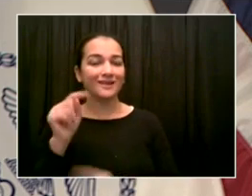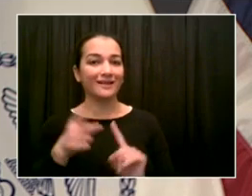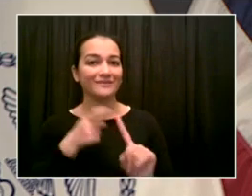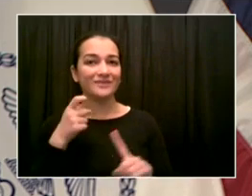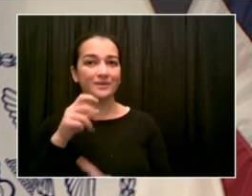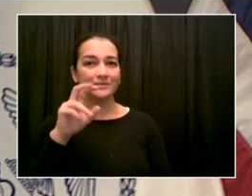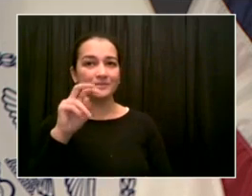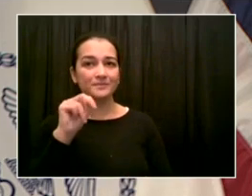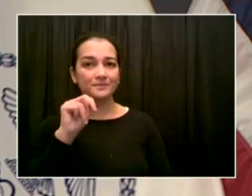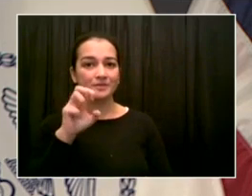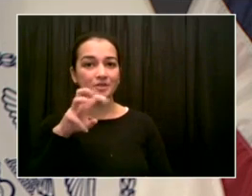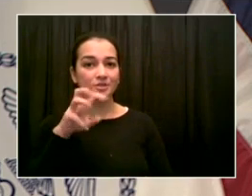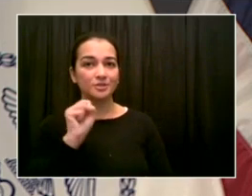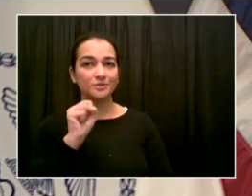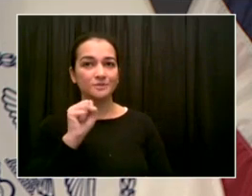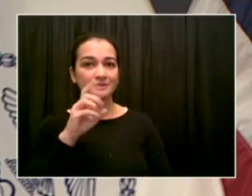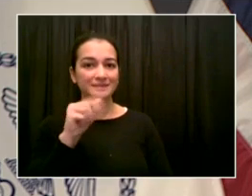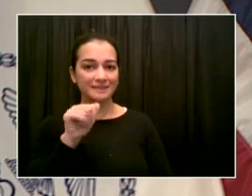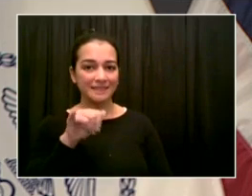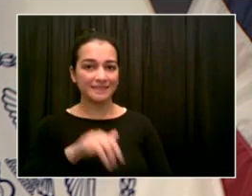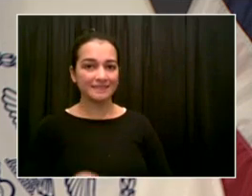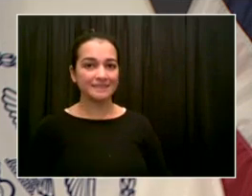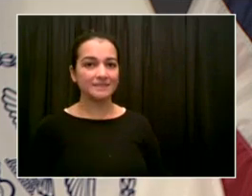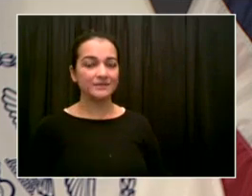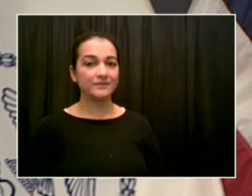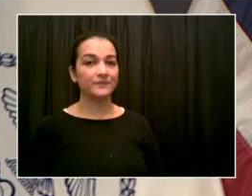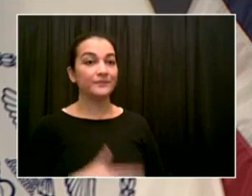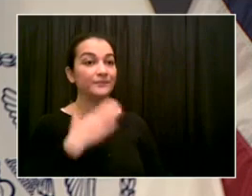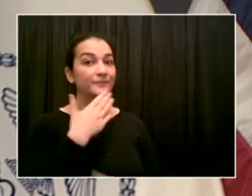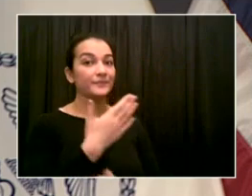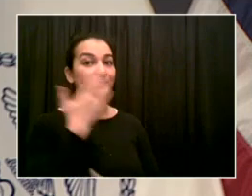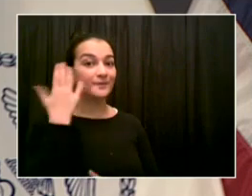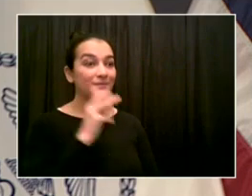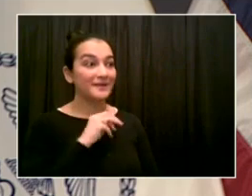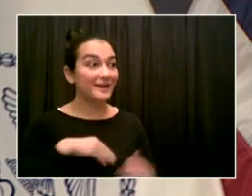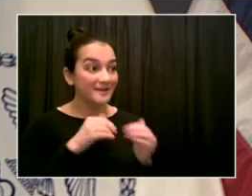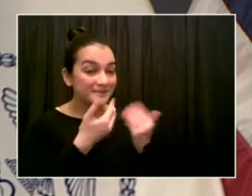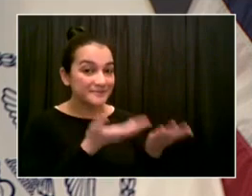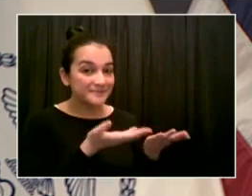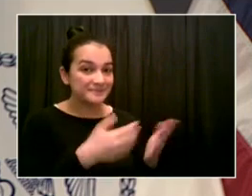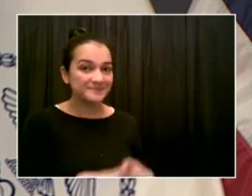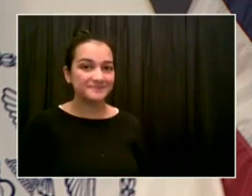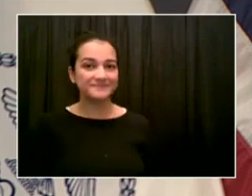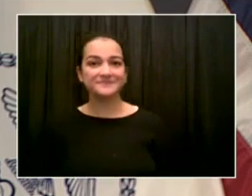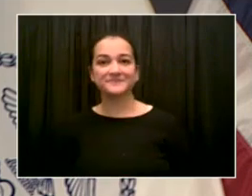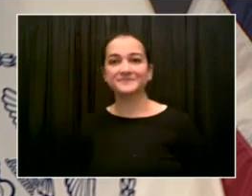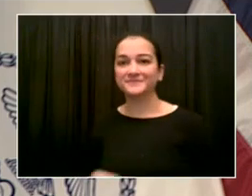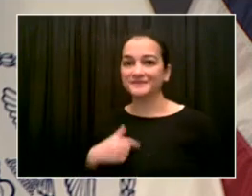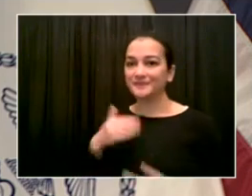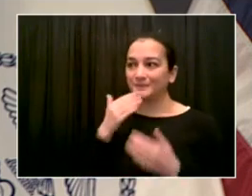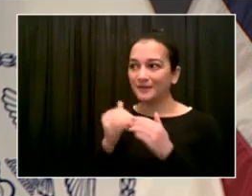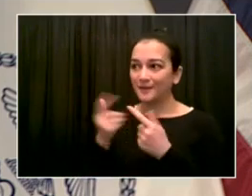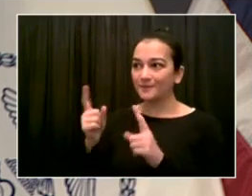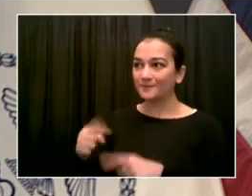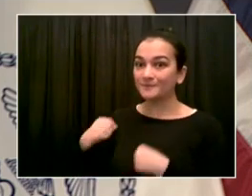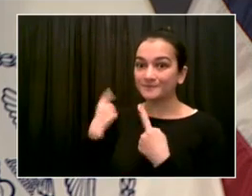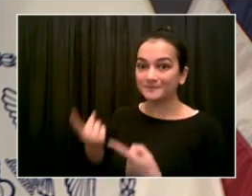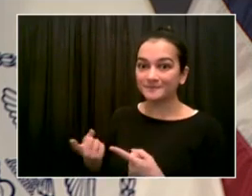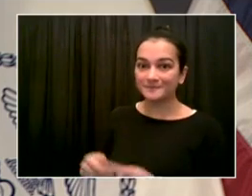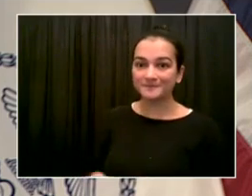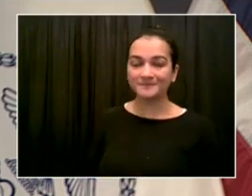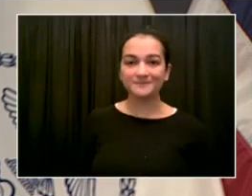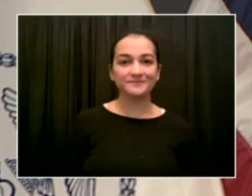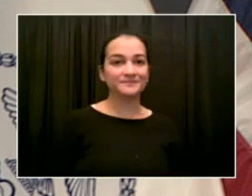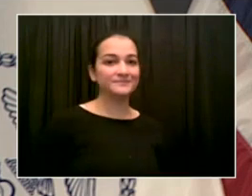Hey, good morning, Mr. Mayor. How are you? Good, Matt. How you been? I've been all right. All right. The Ocean Breeze